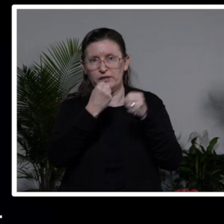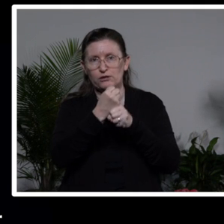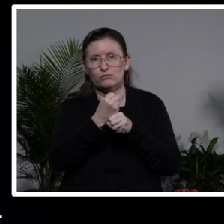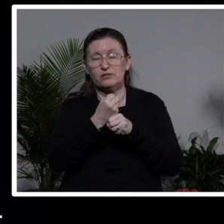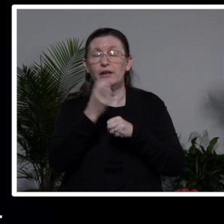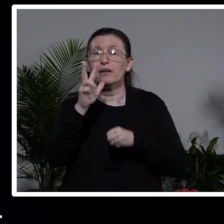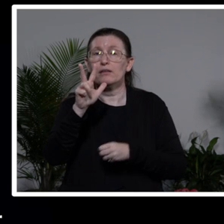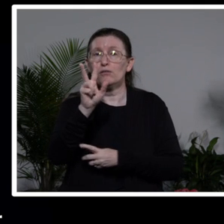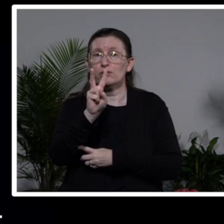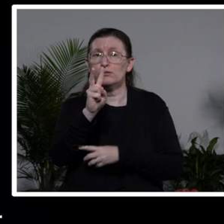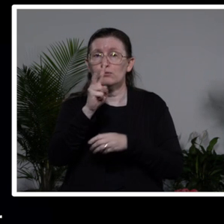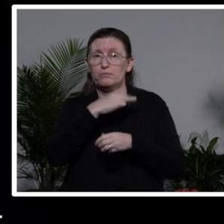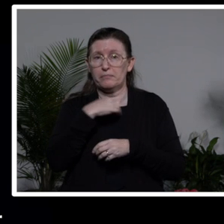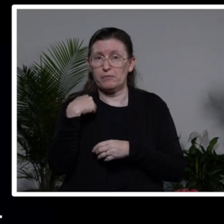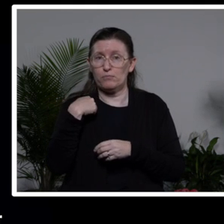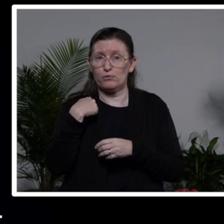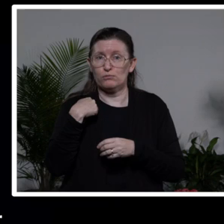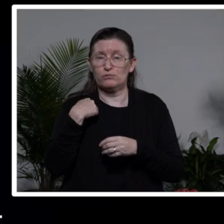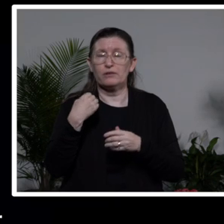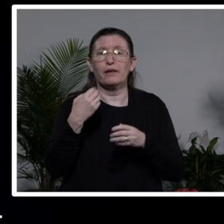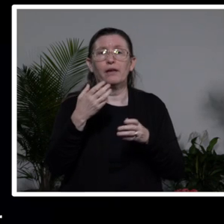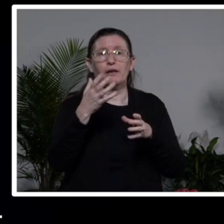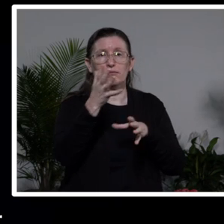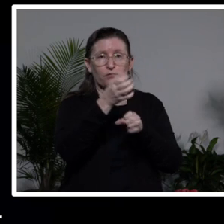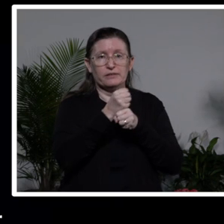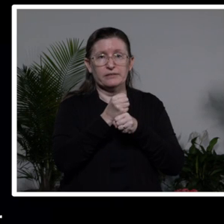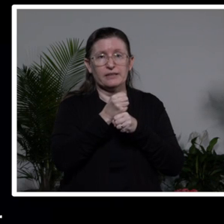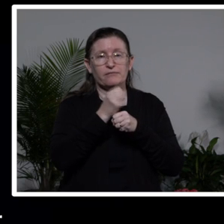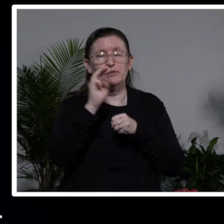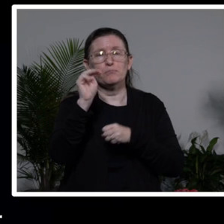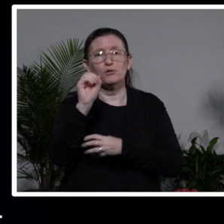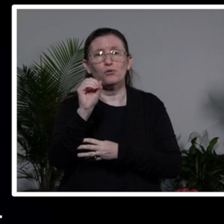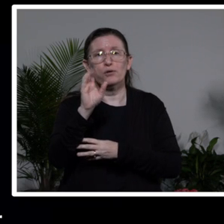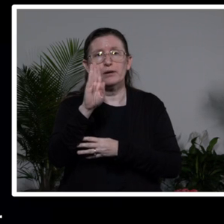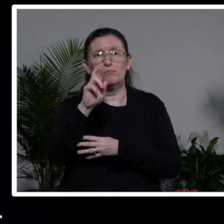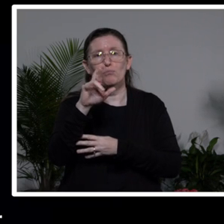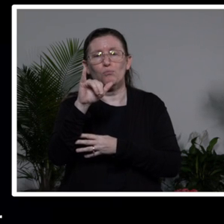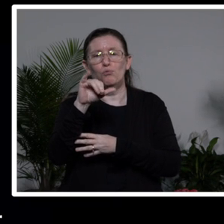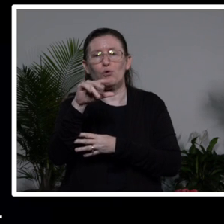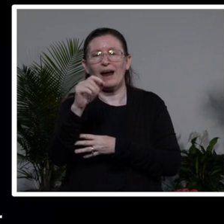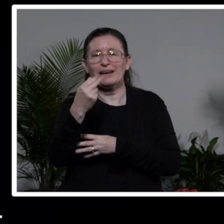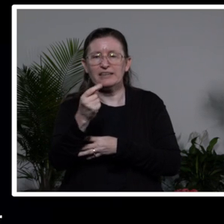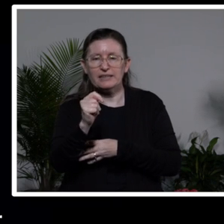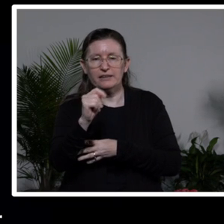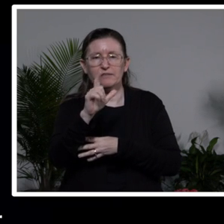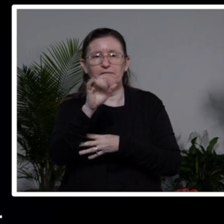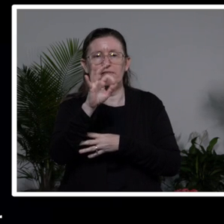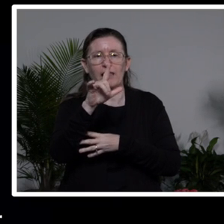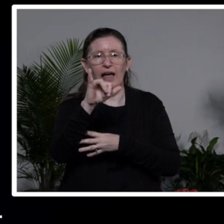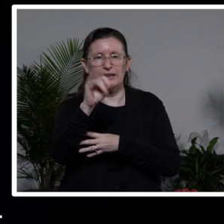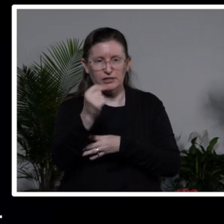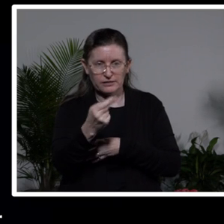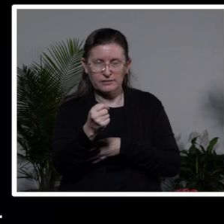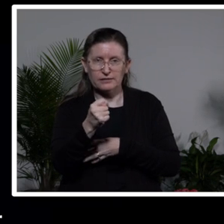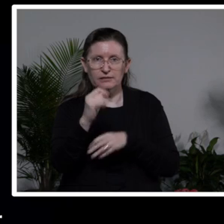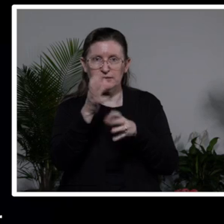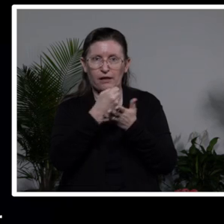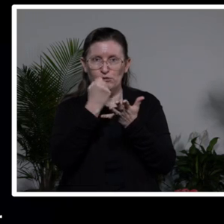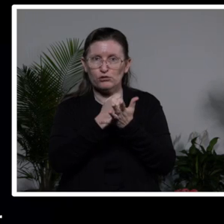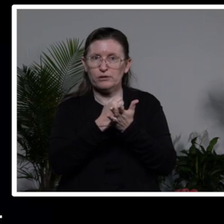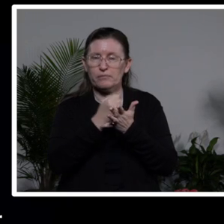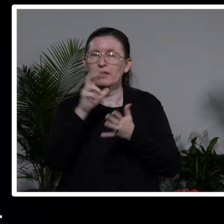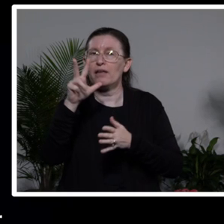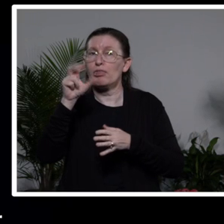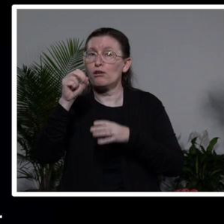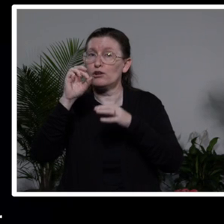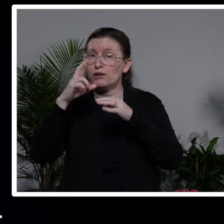next 4 years. 32 members of this senior class qualify for the Missouri Bright Flight Scholarship as a result of